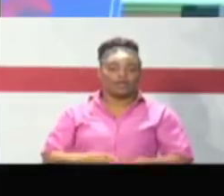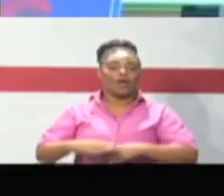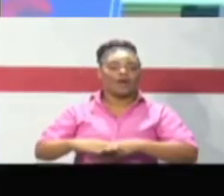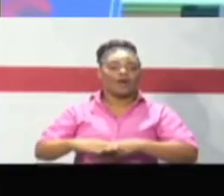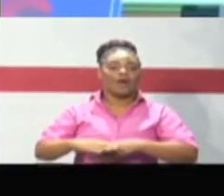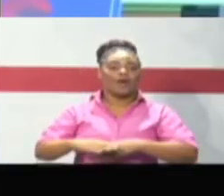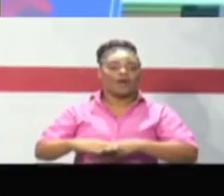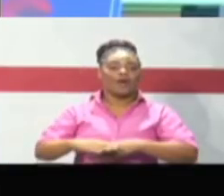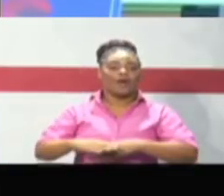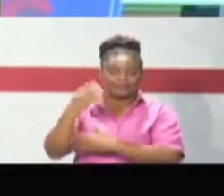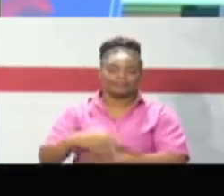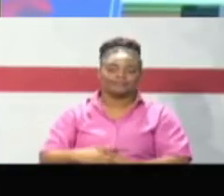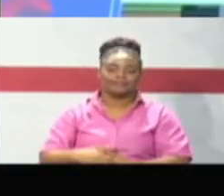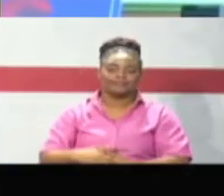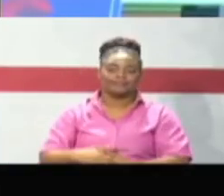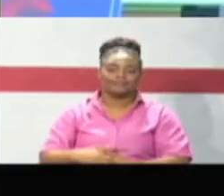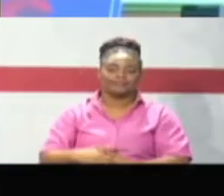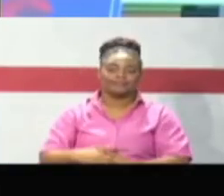My question.